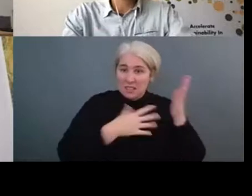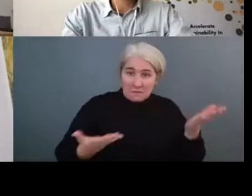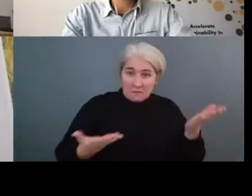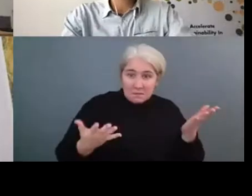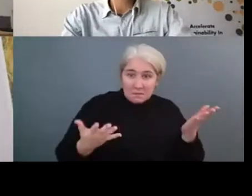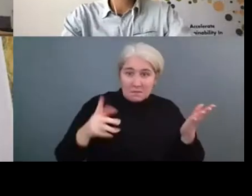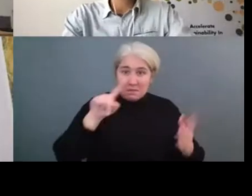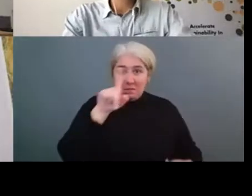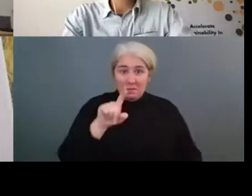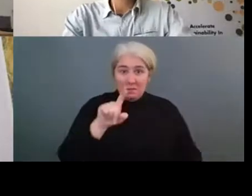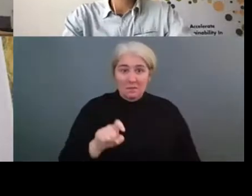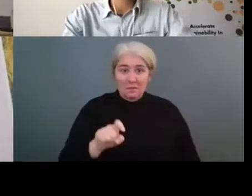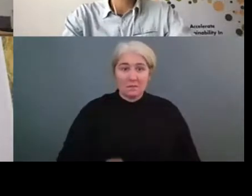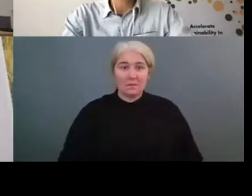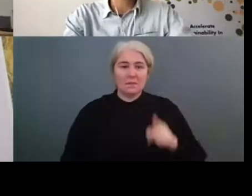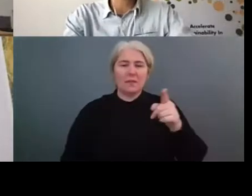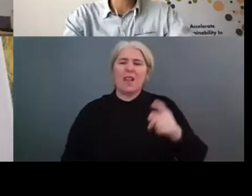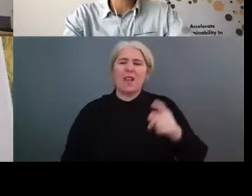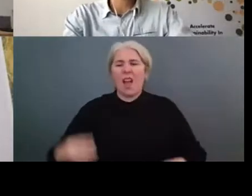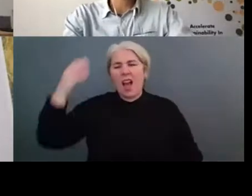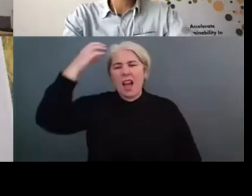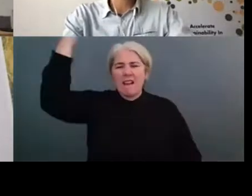Policies are good, but they're not going to solve the problem.